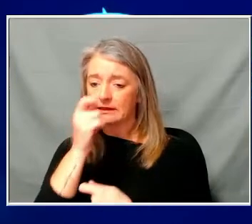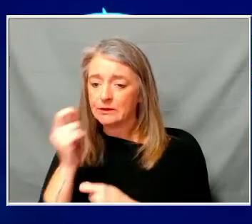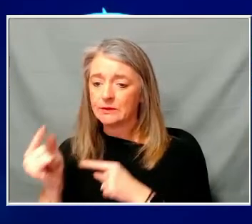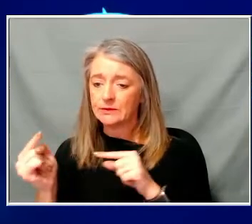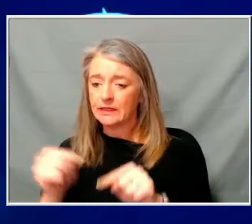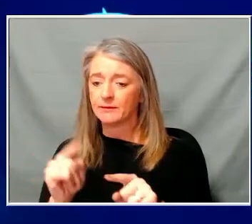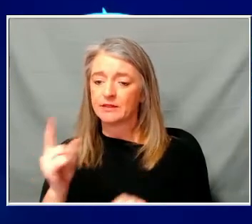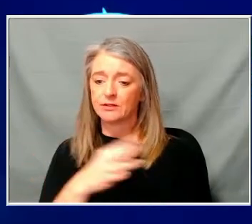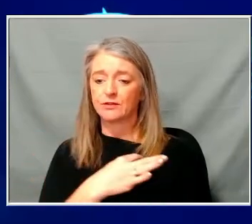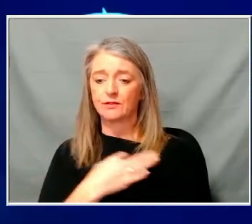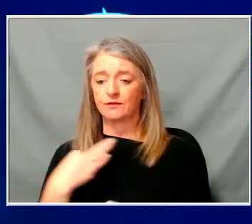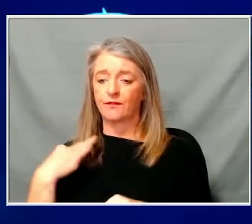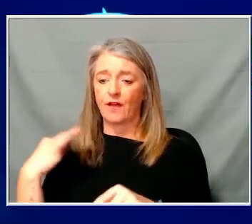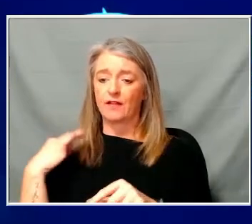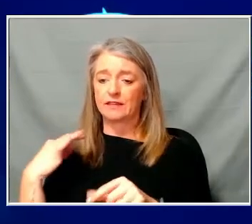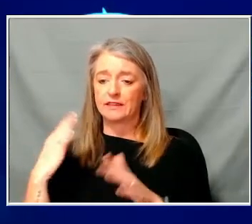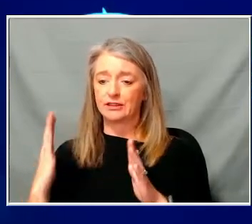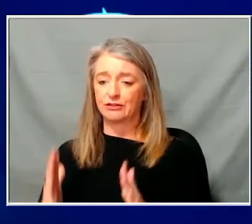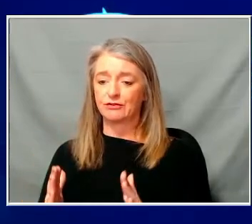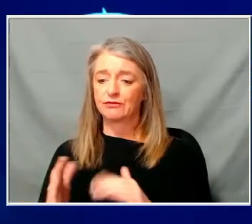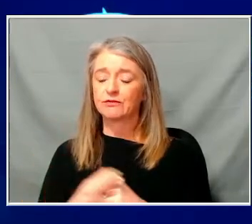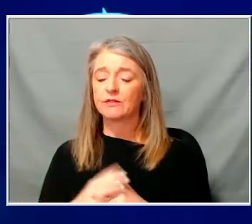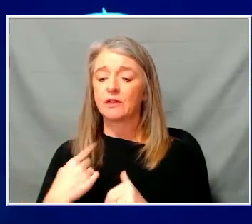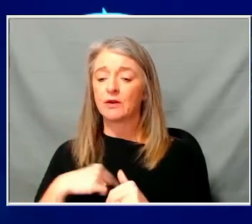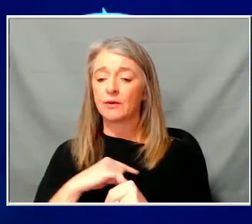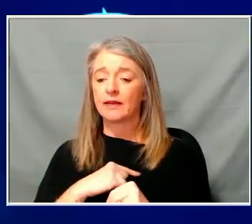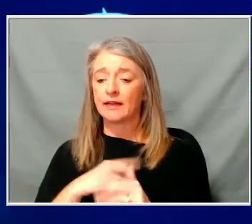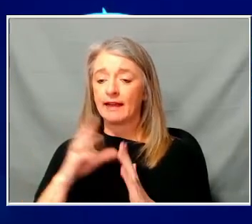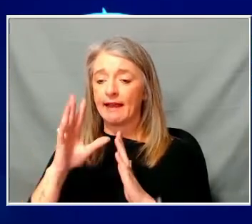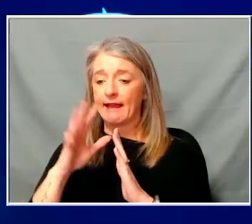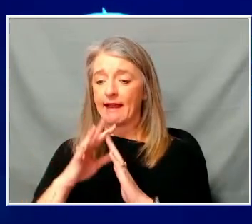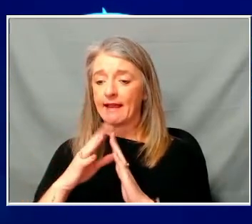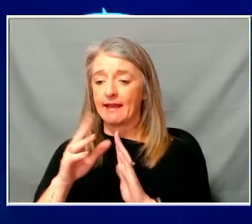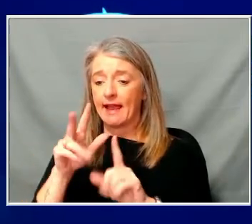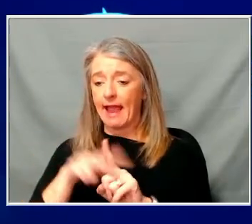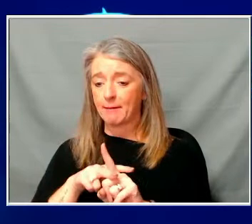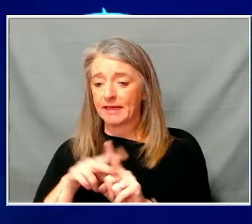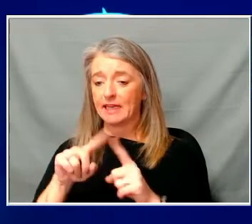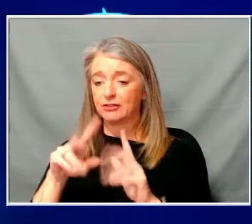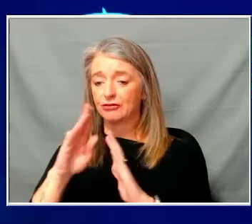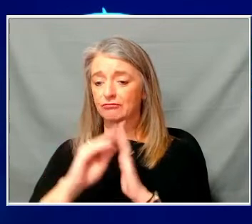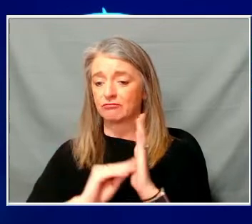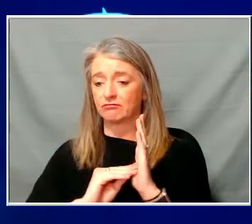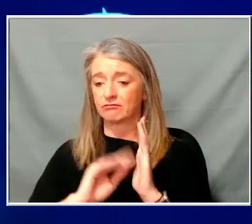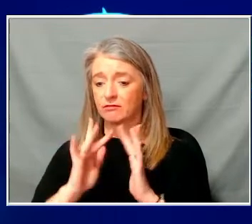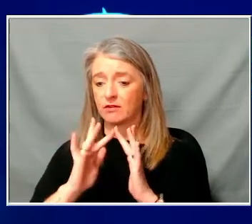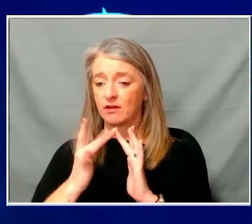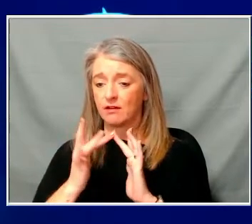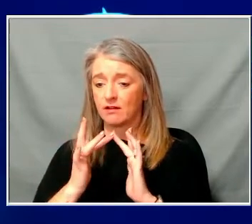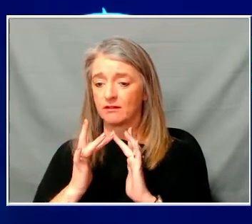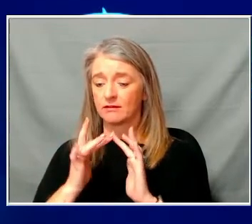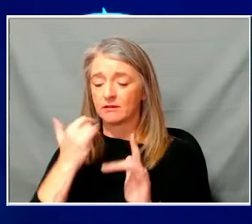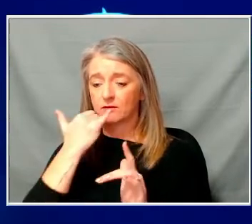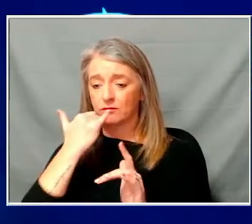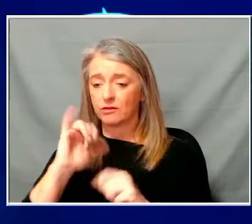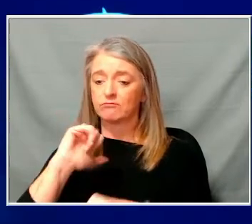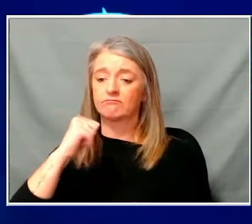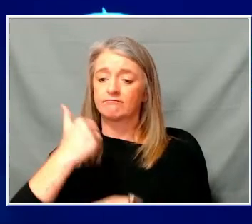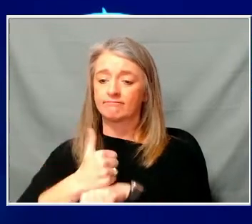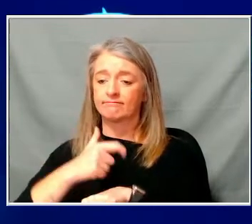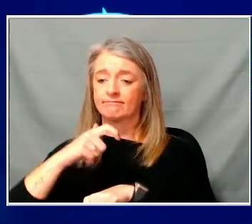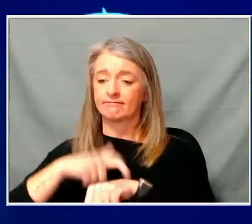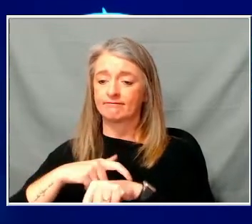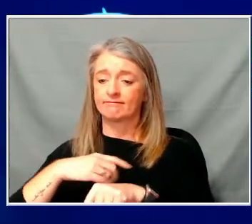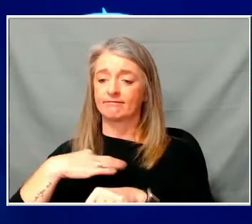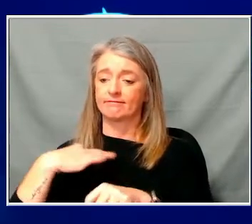volunteer here. We have an application that is online, and we set up a time to have the volunteers